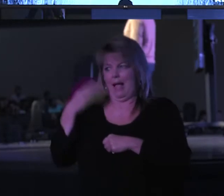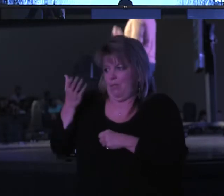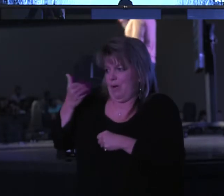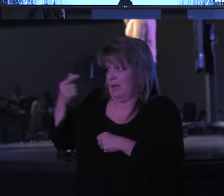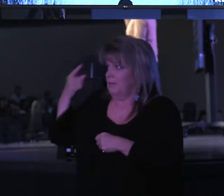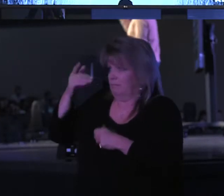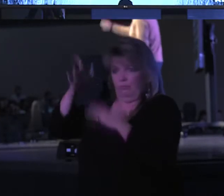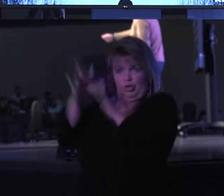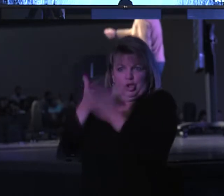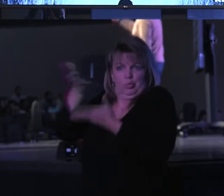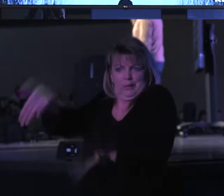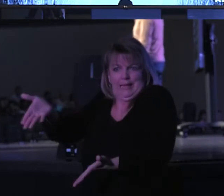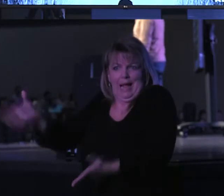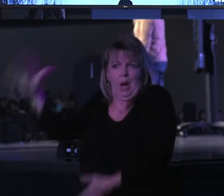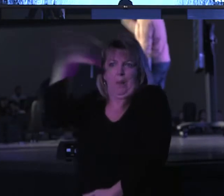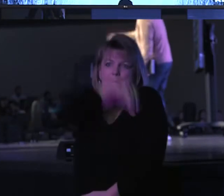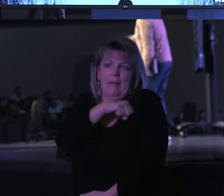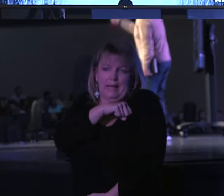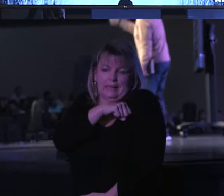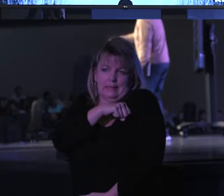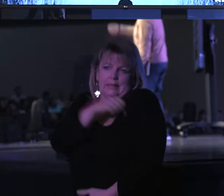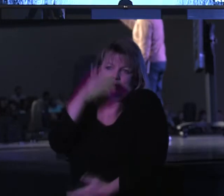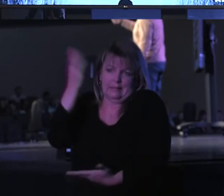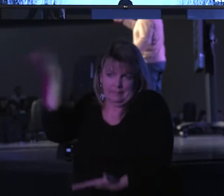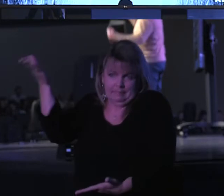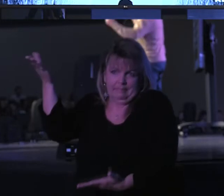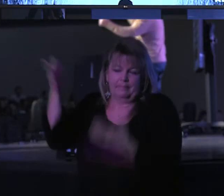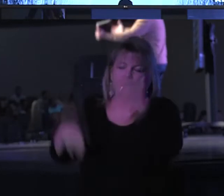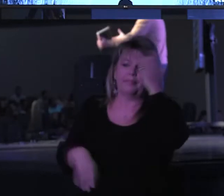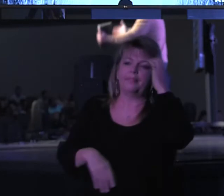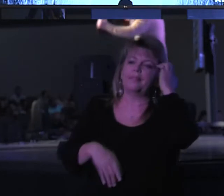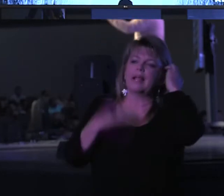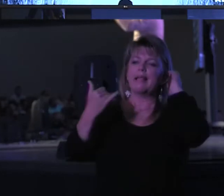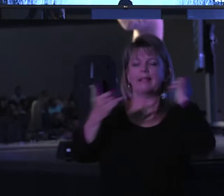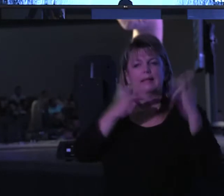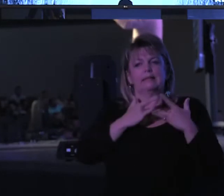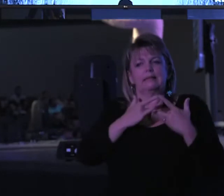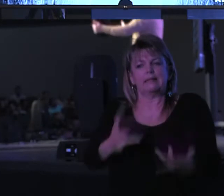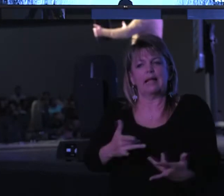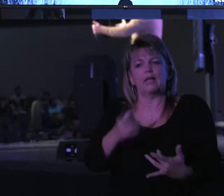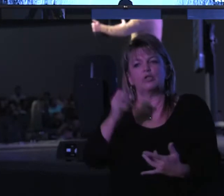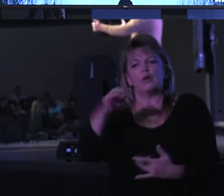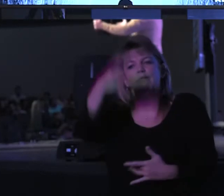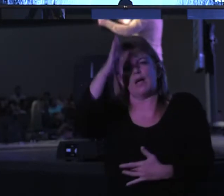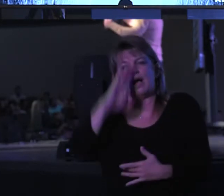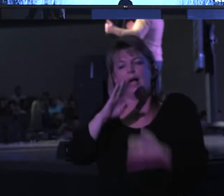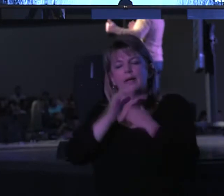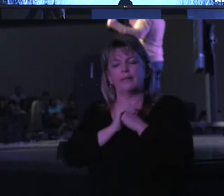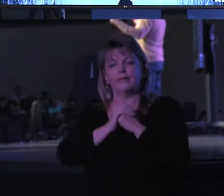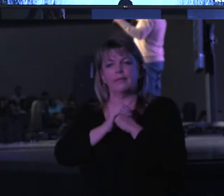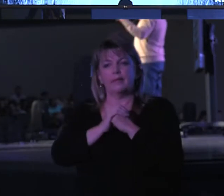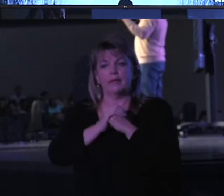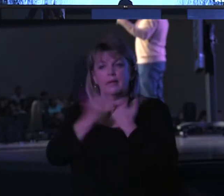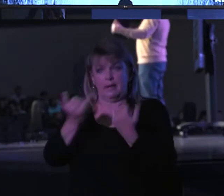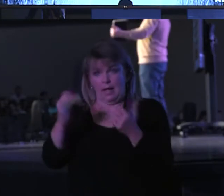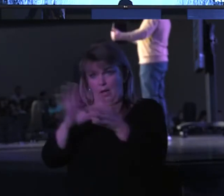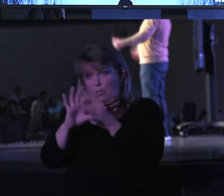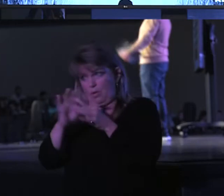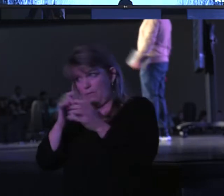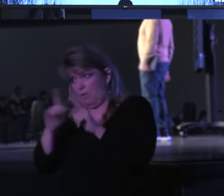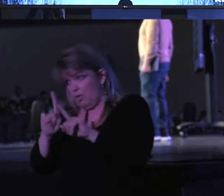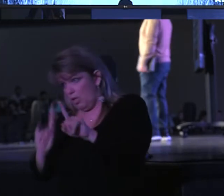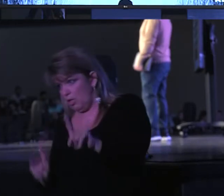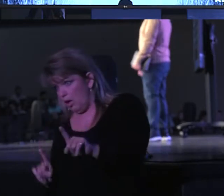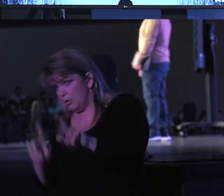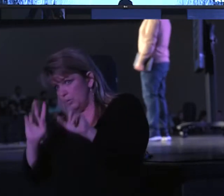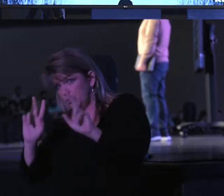presence and you missed me. This is the nature of God. Now, a word to the lost